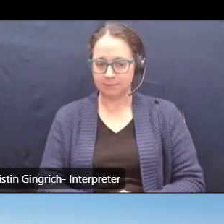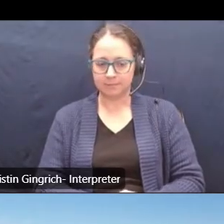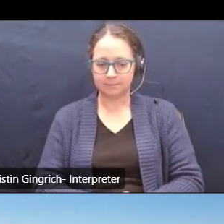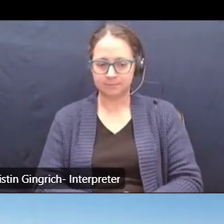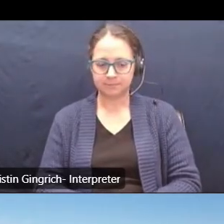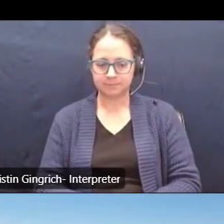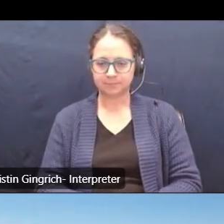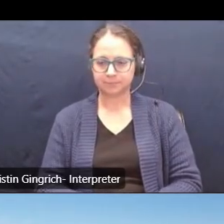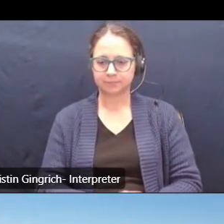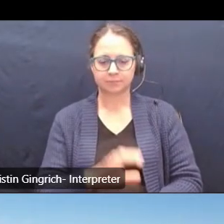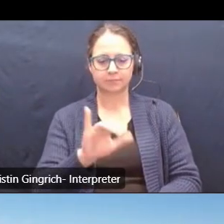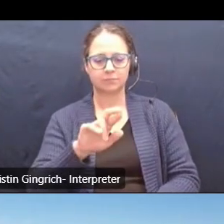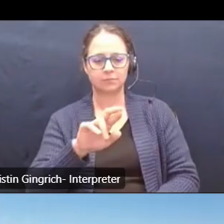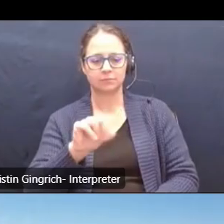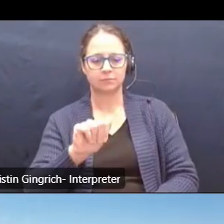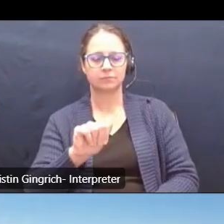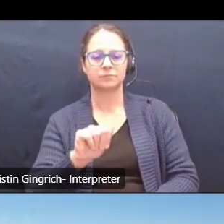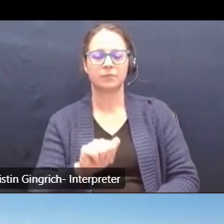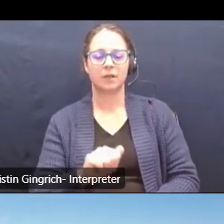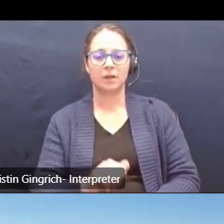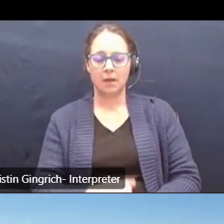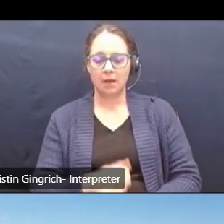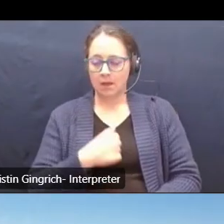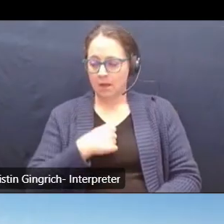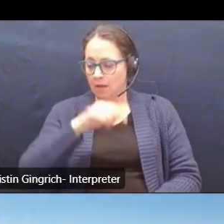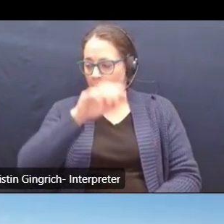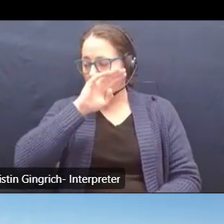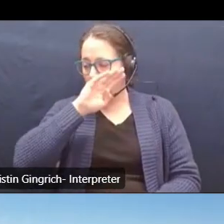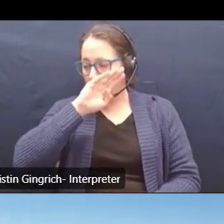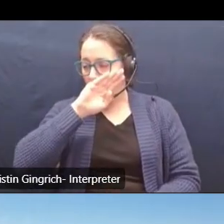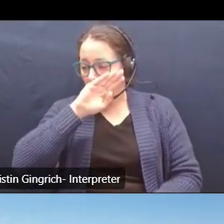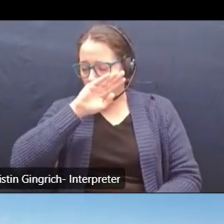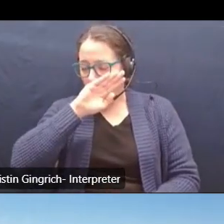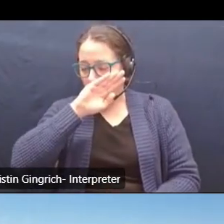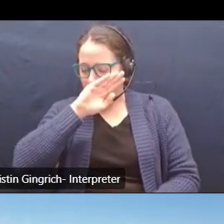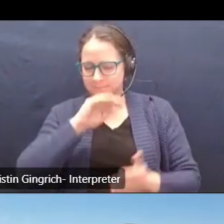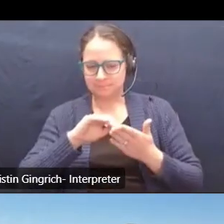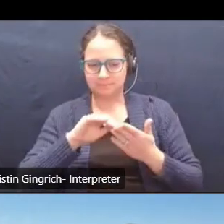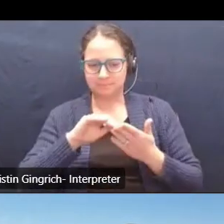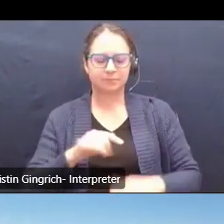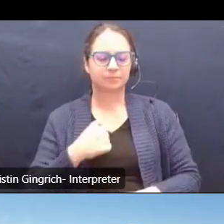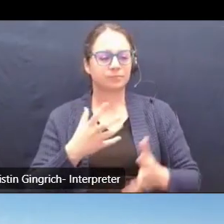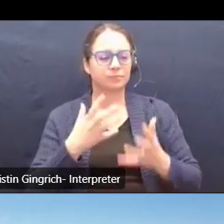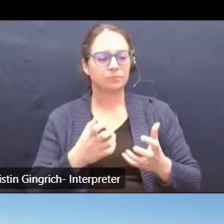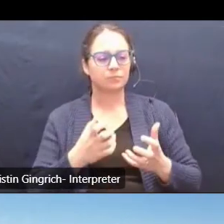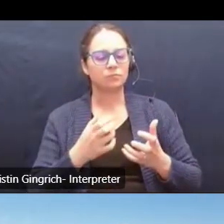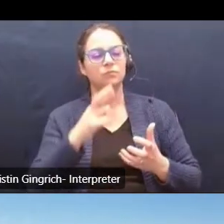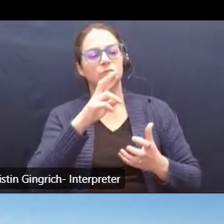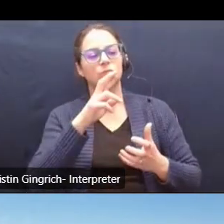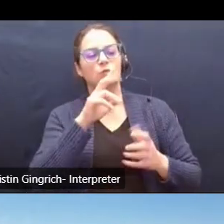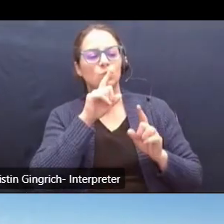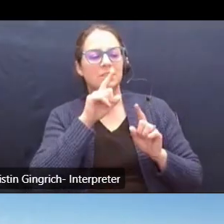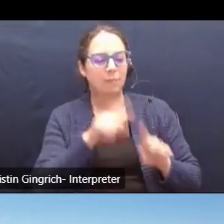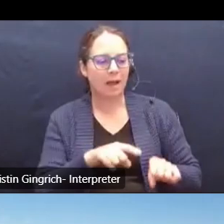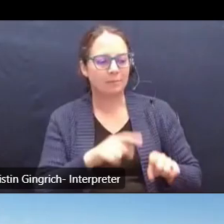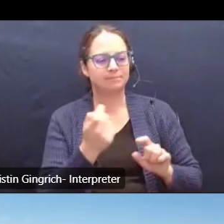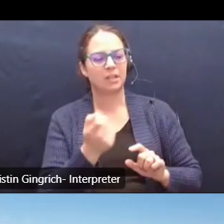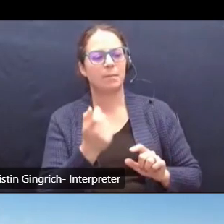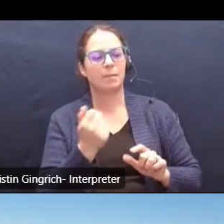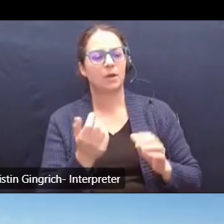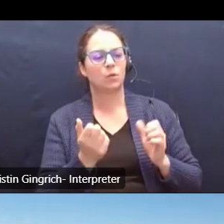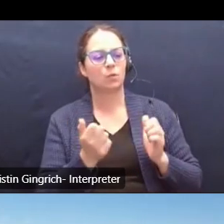This is Sierra, and I just wanted to respond a little bit with